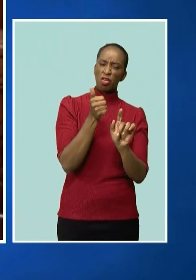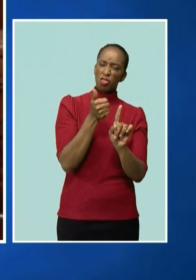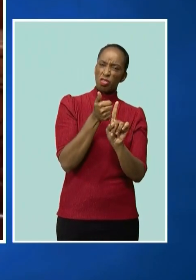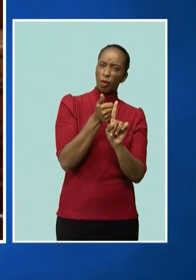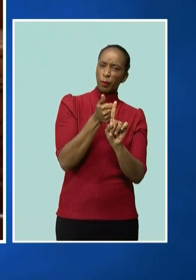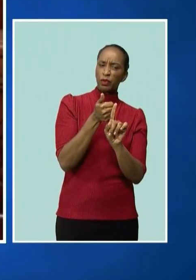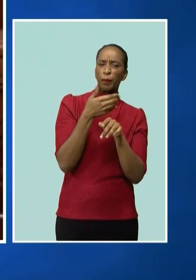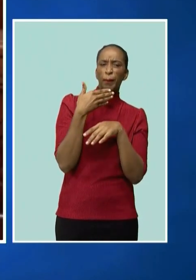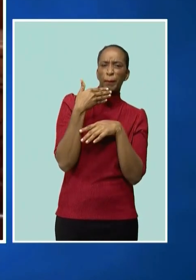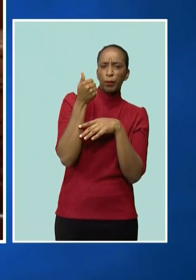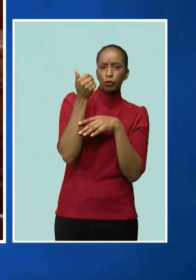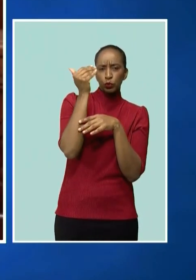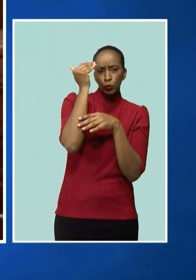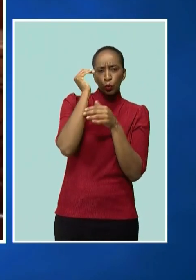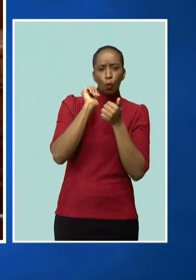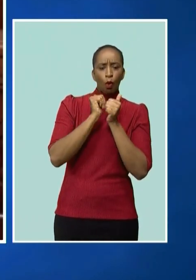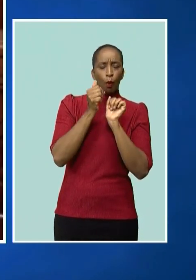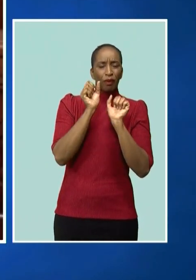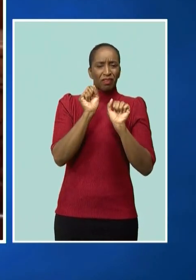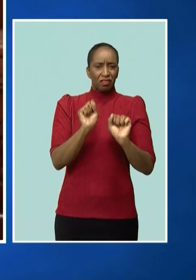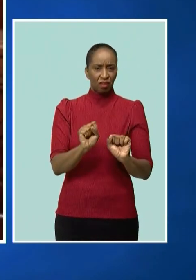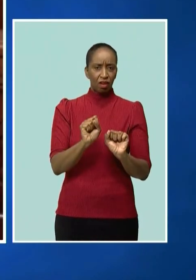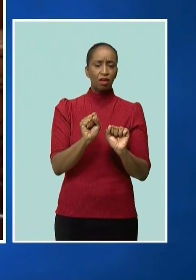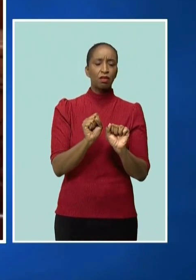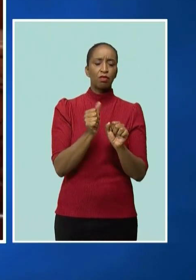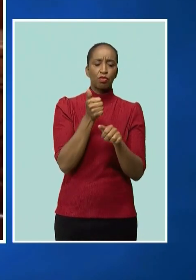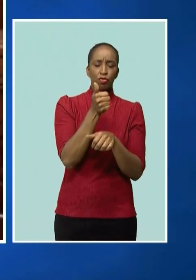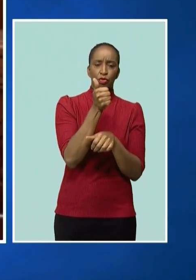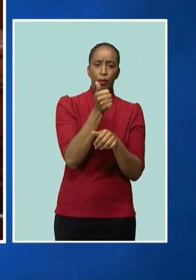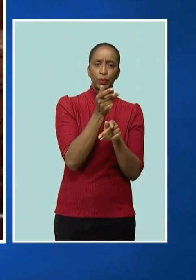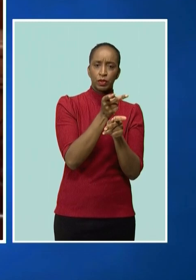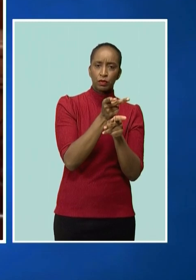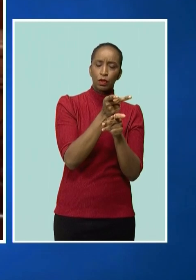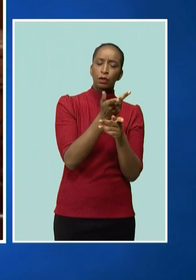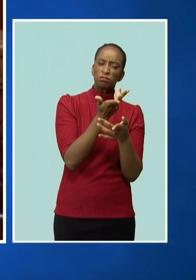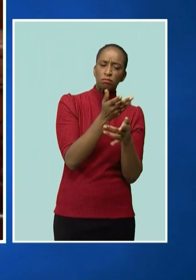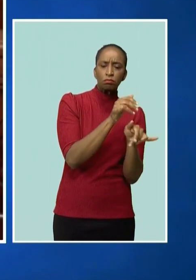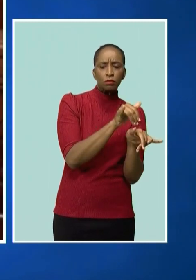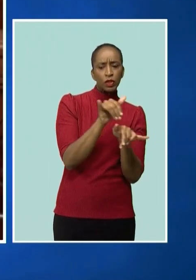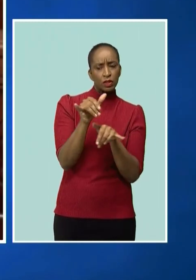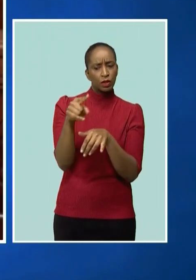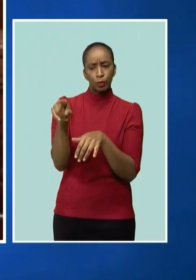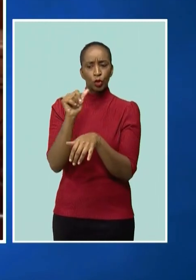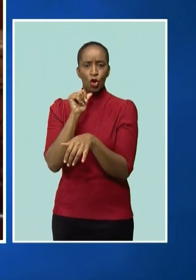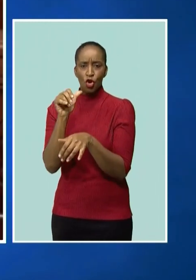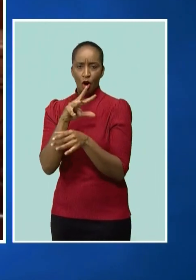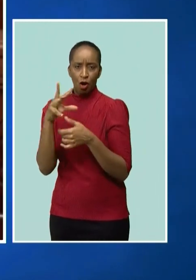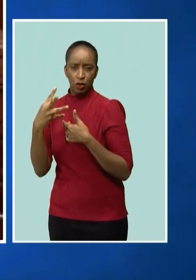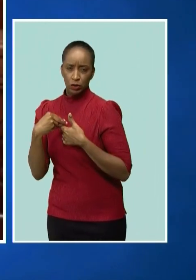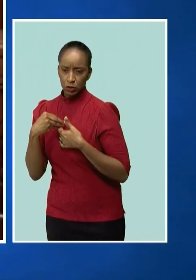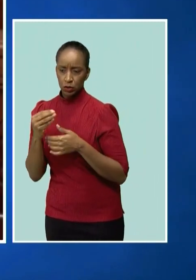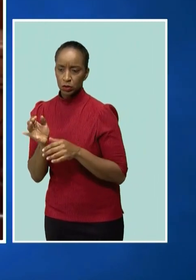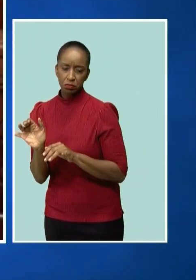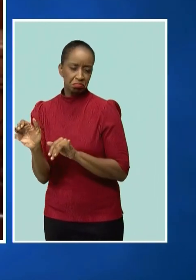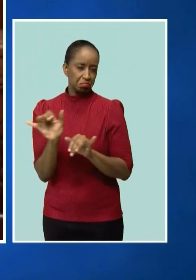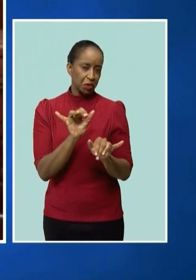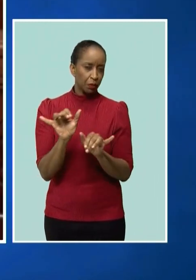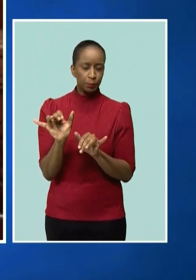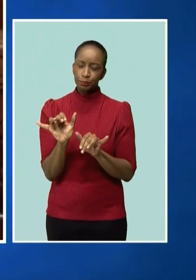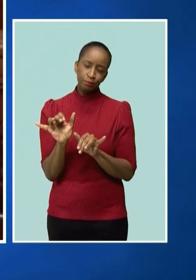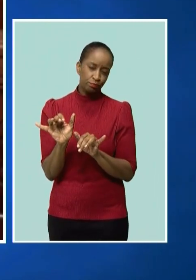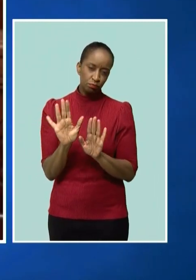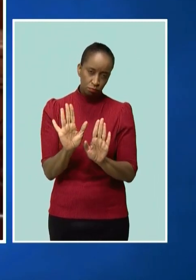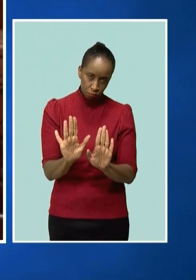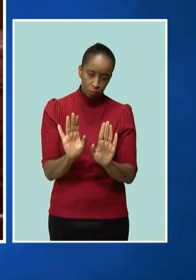another person would, but certainly improve the ability for them to handle themselves. So this life skills is vitally important, and